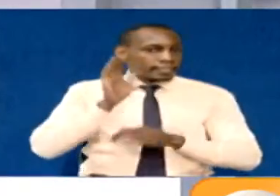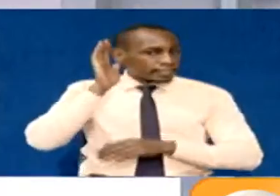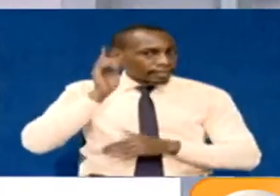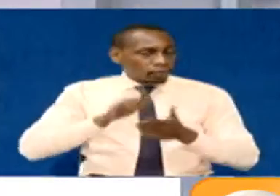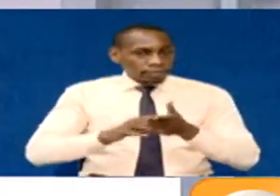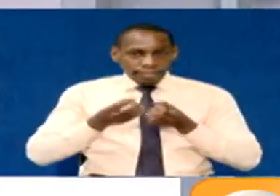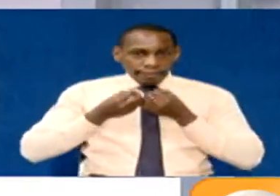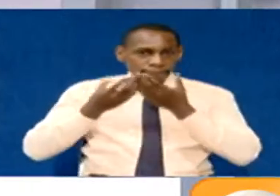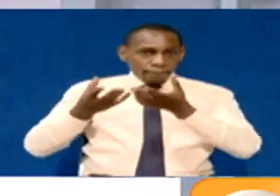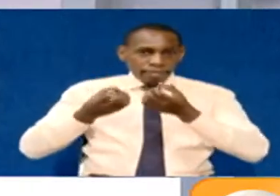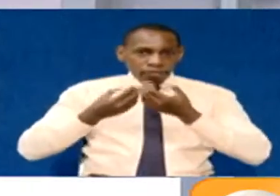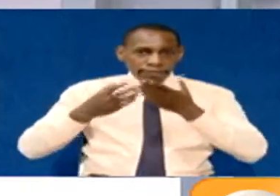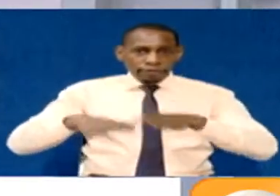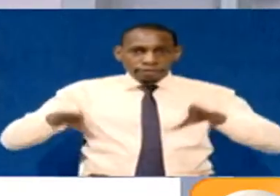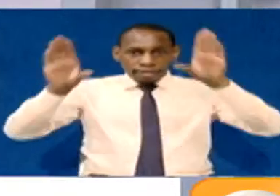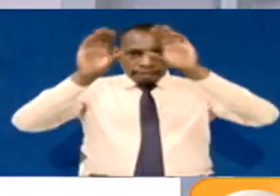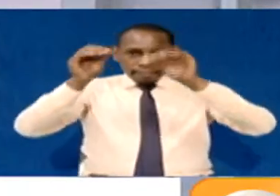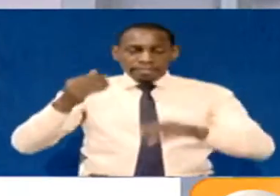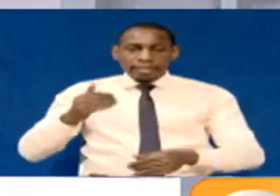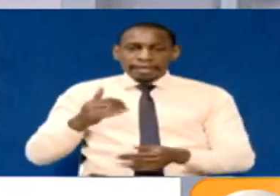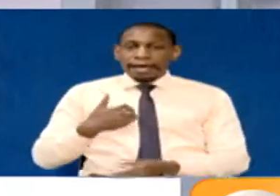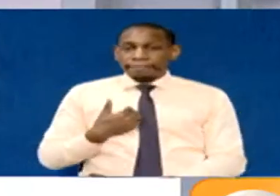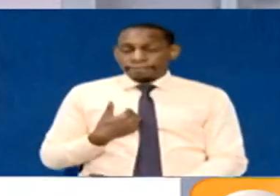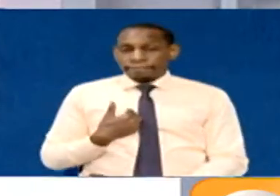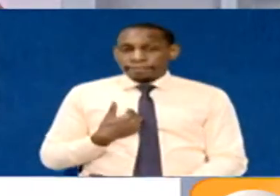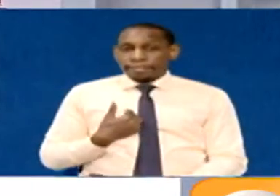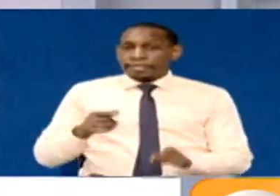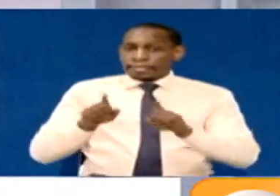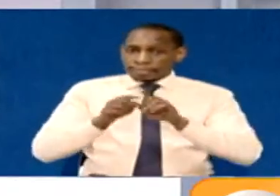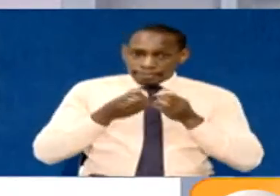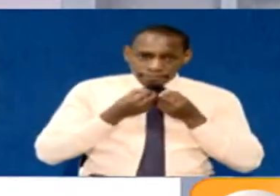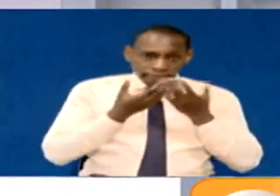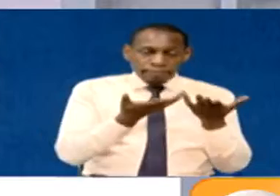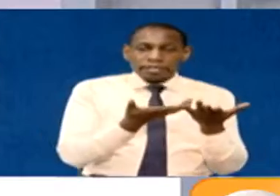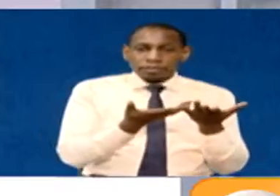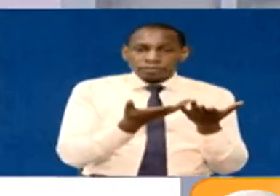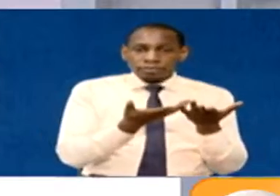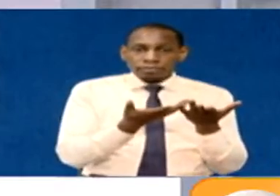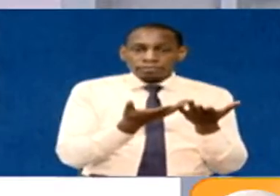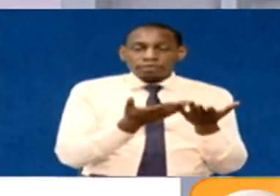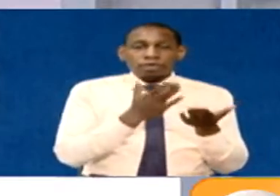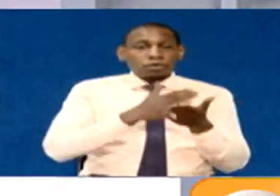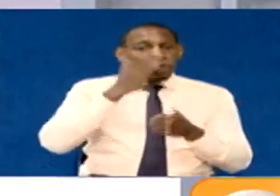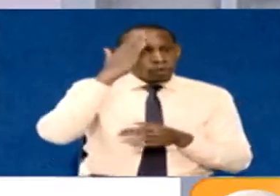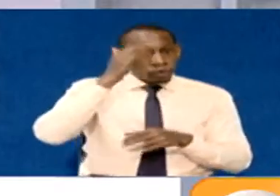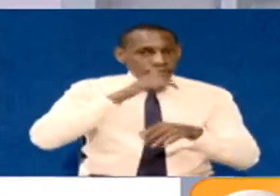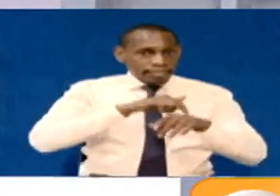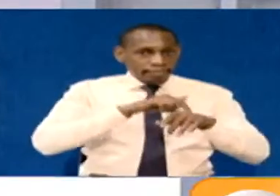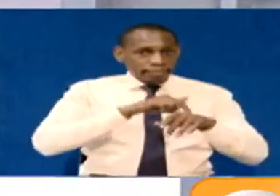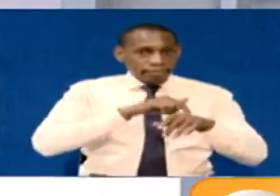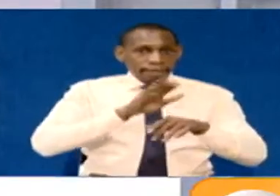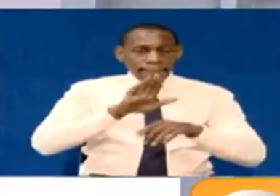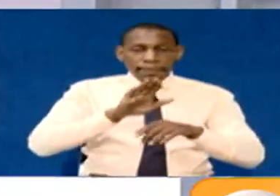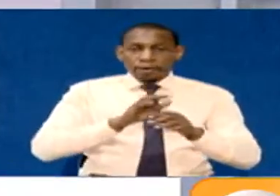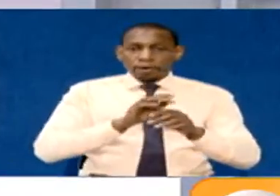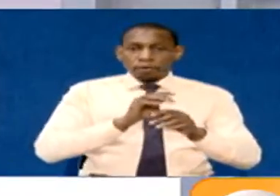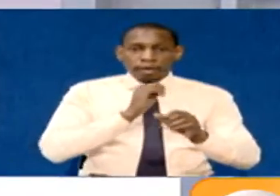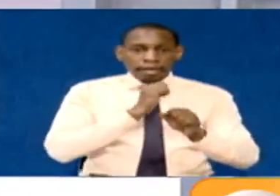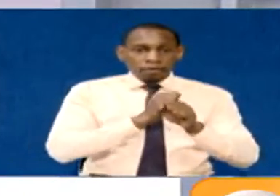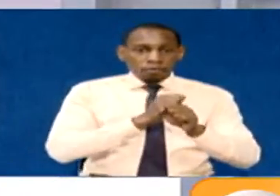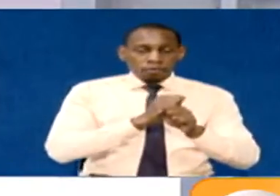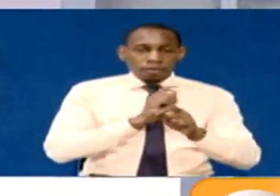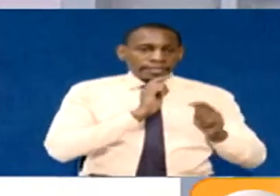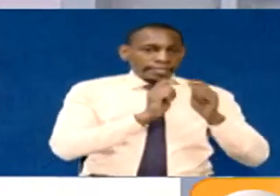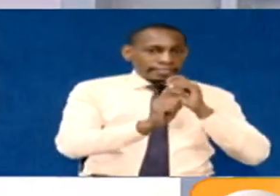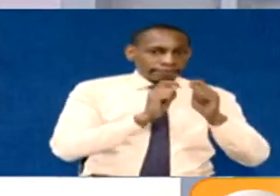this information that the president says has come to him. Was this information known during the time that they were conducting the